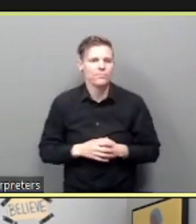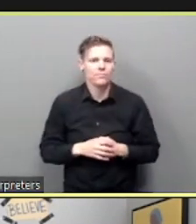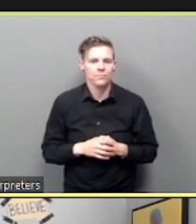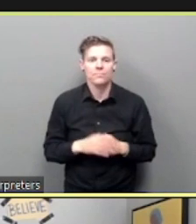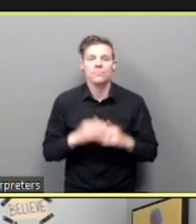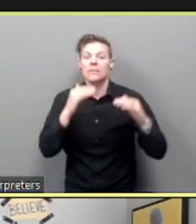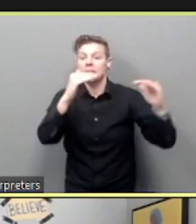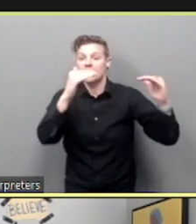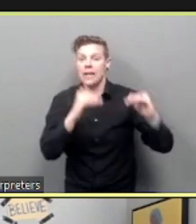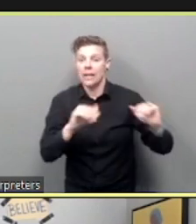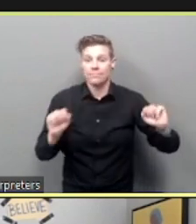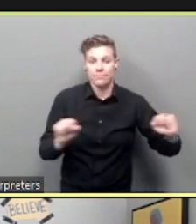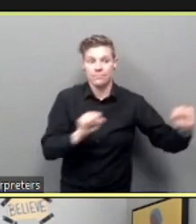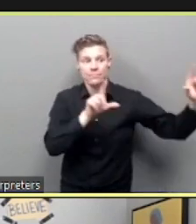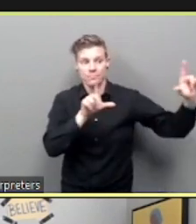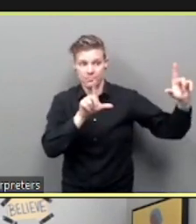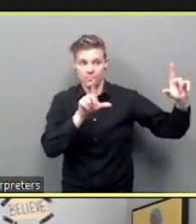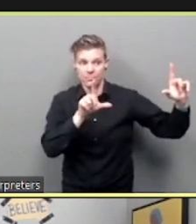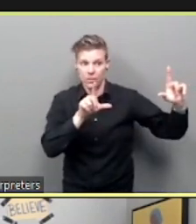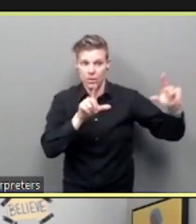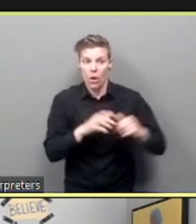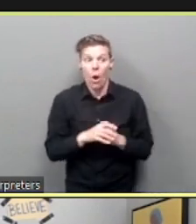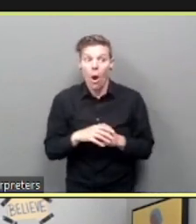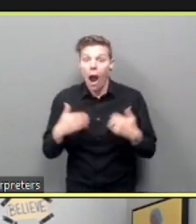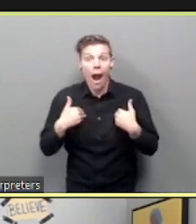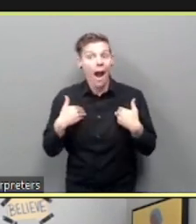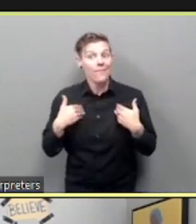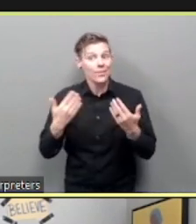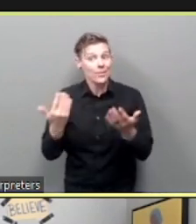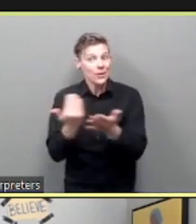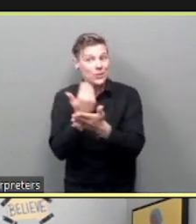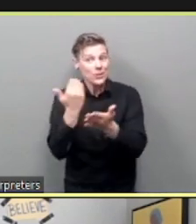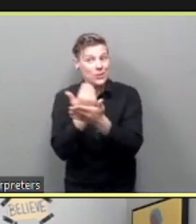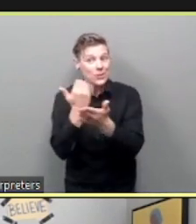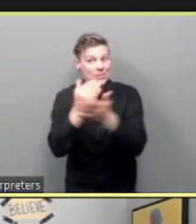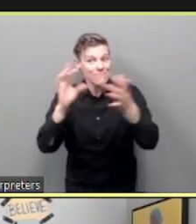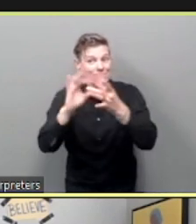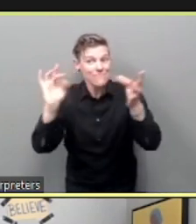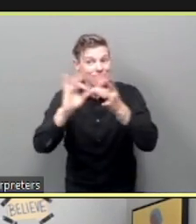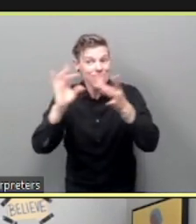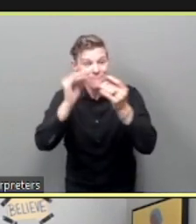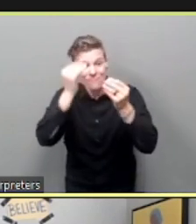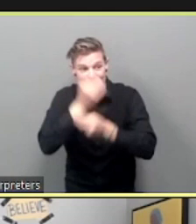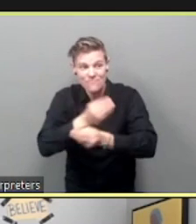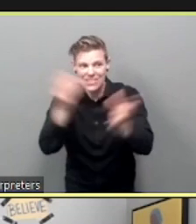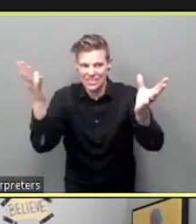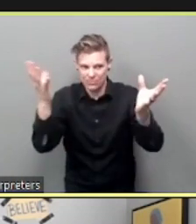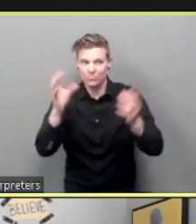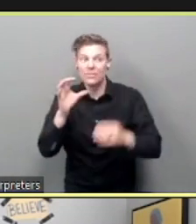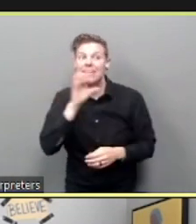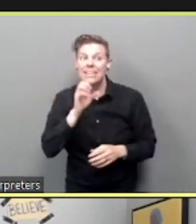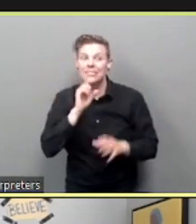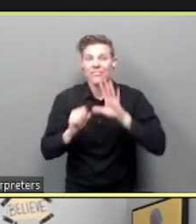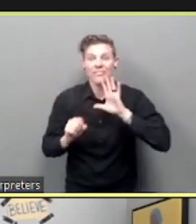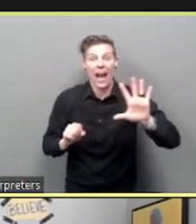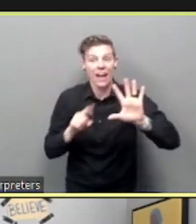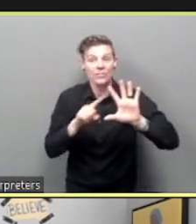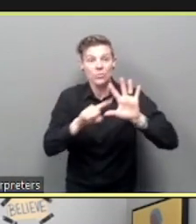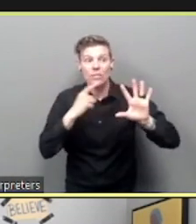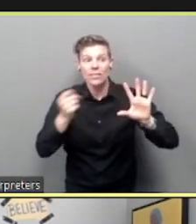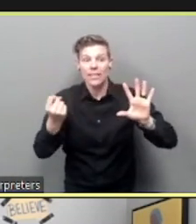So we have some really good updates for everybody today, and one of them is the 5 to 11-year-old vaccine approval